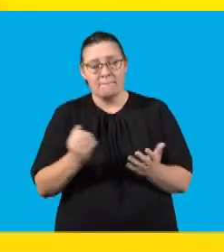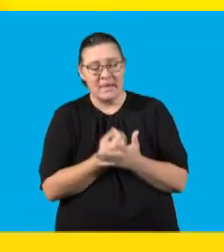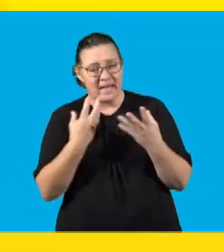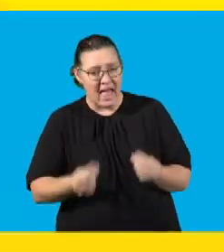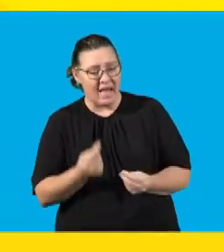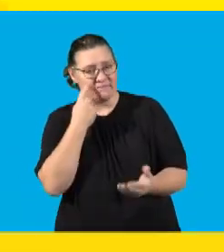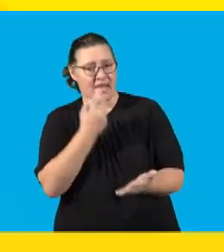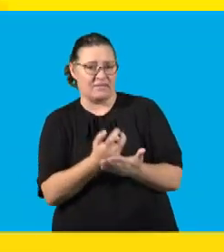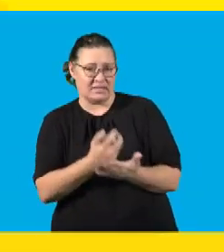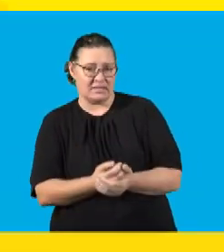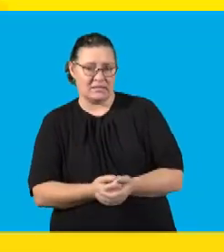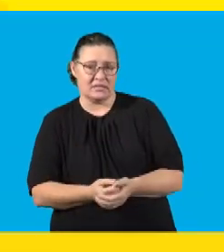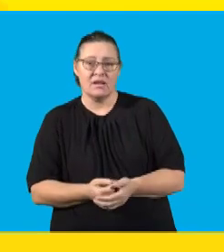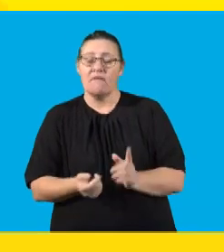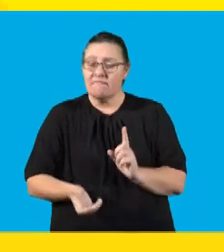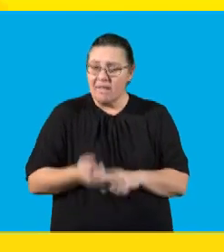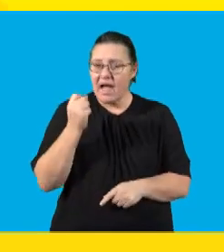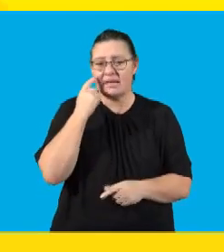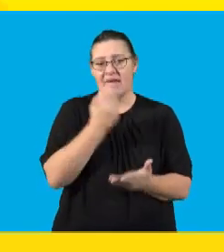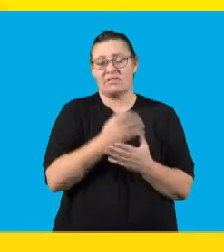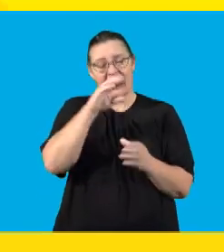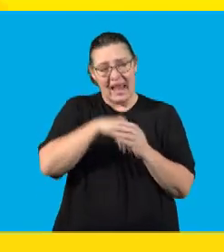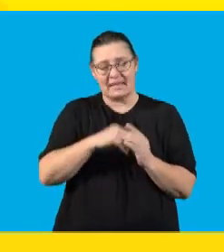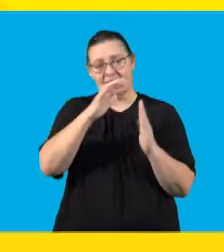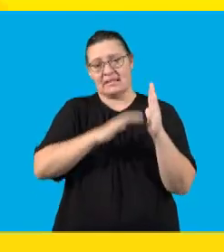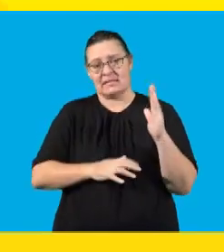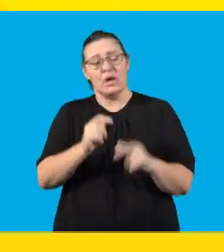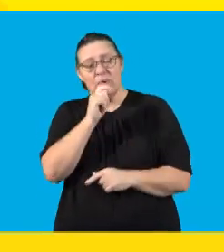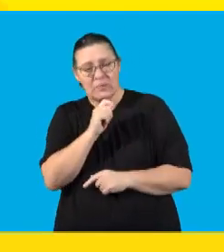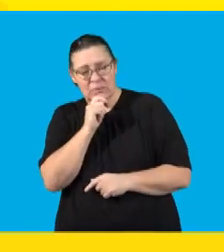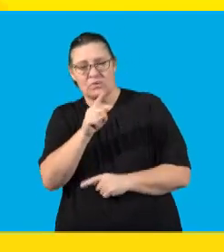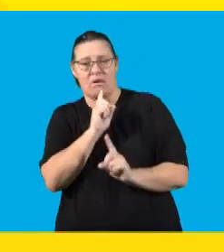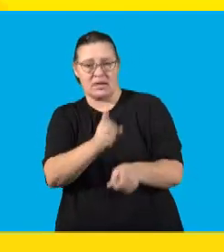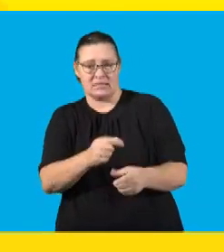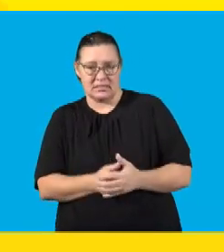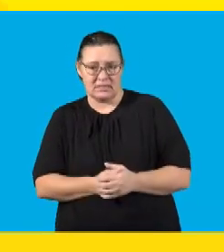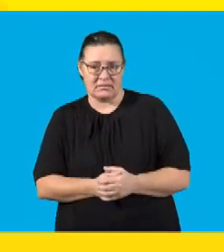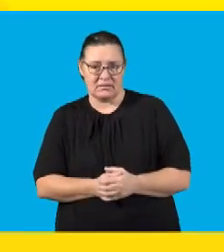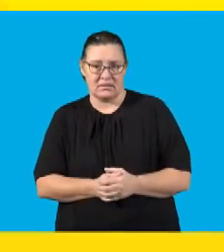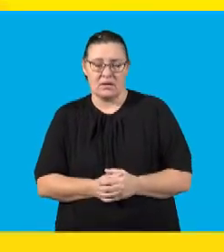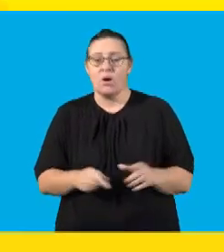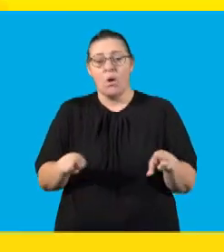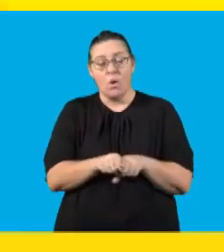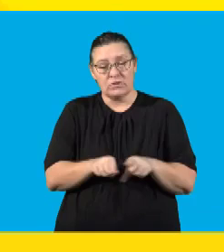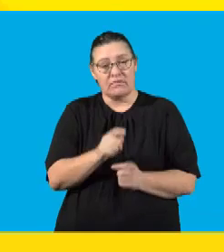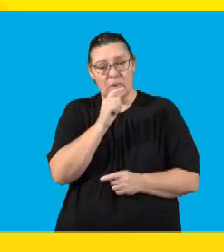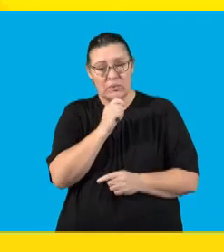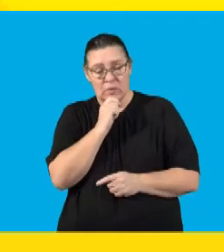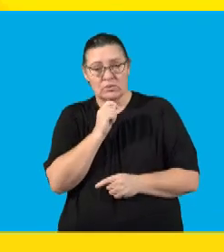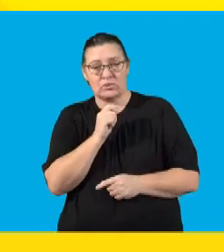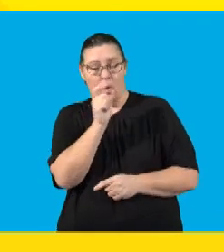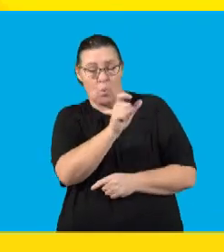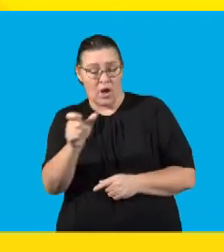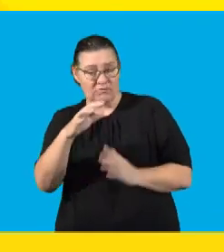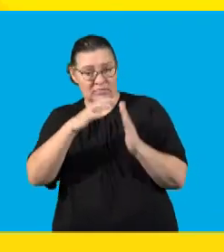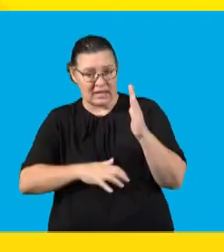have to have evidence. Please find the evidence in the text because it's there and use it in your answer. Also, if you're using